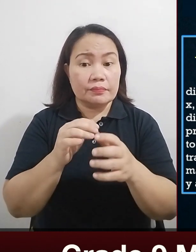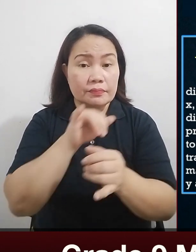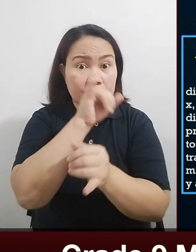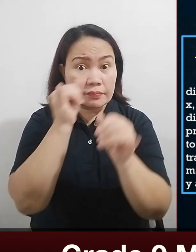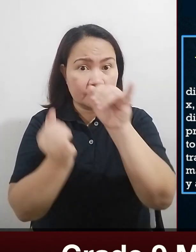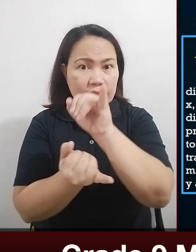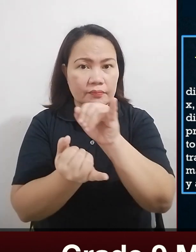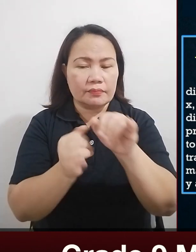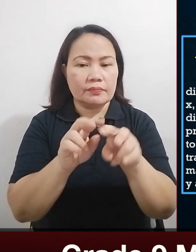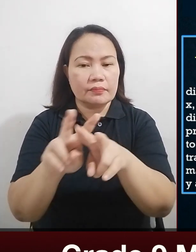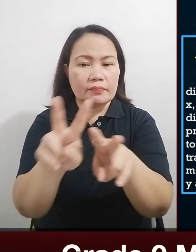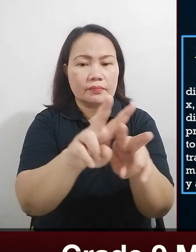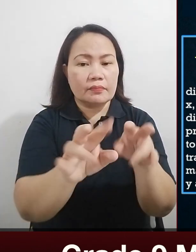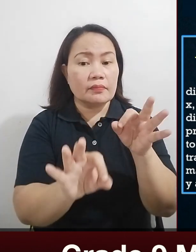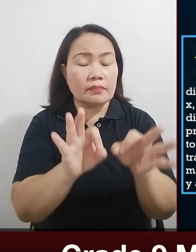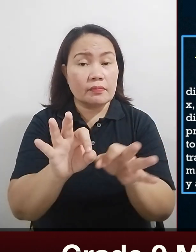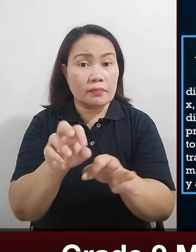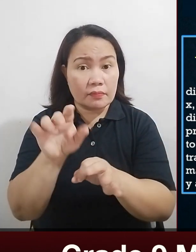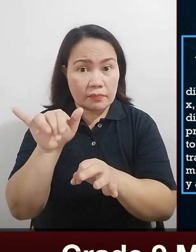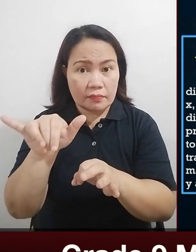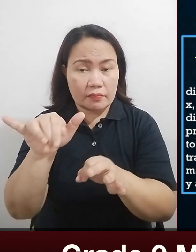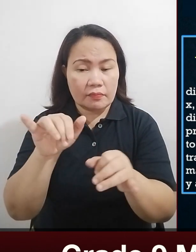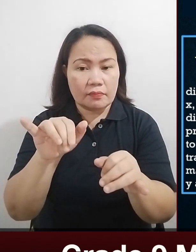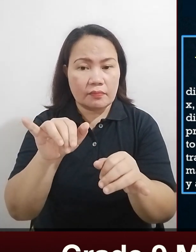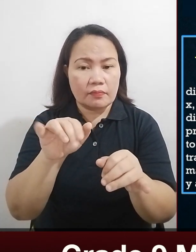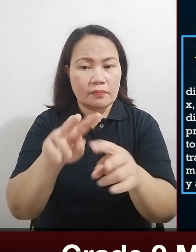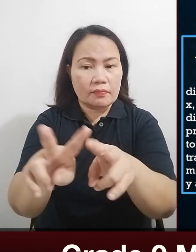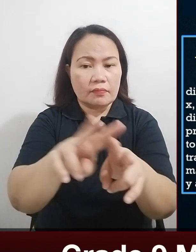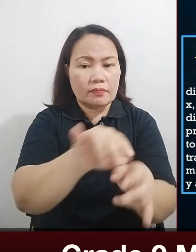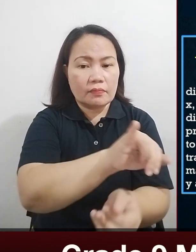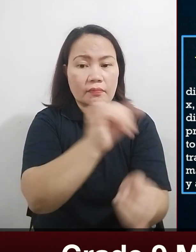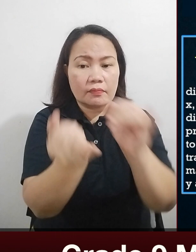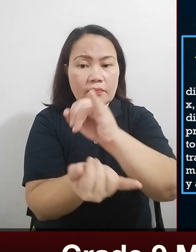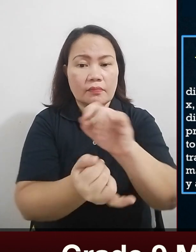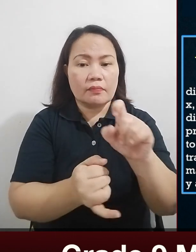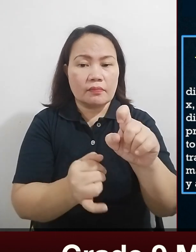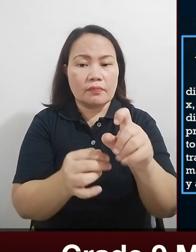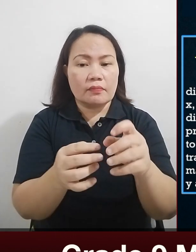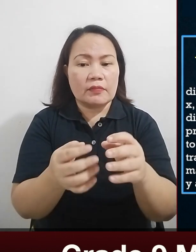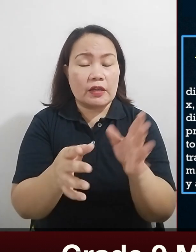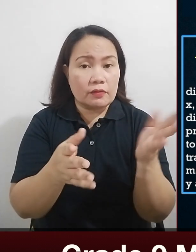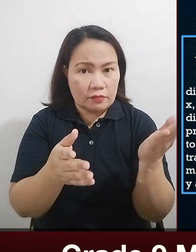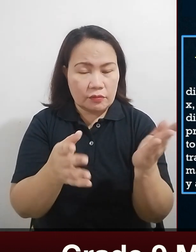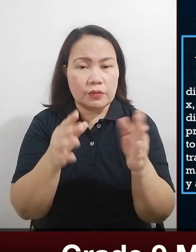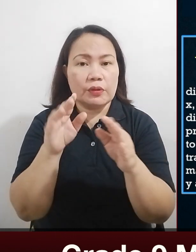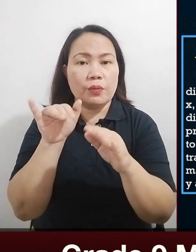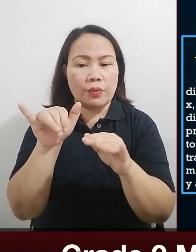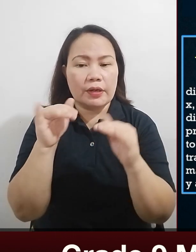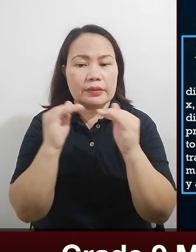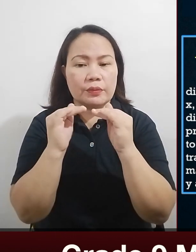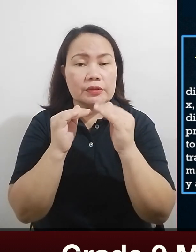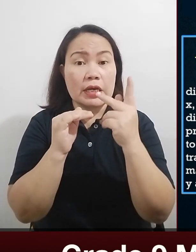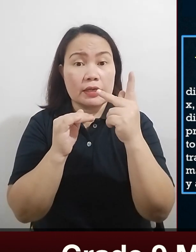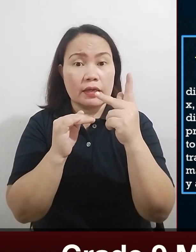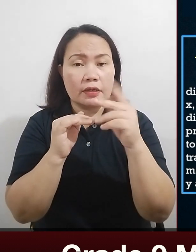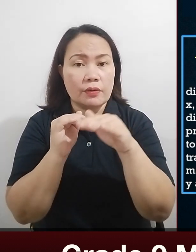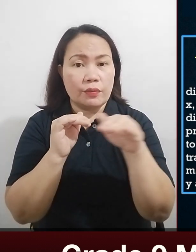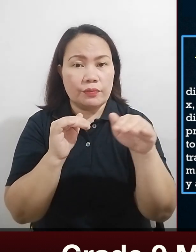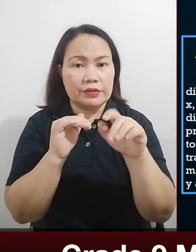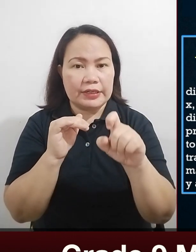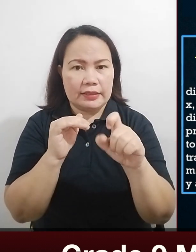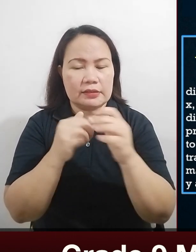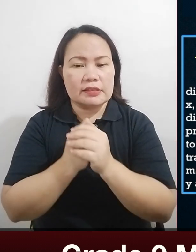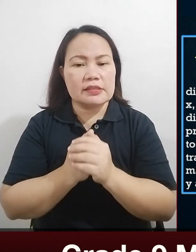In inverse variation, if y varies inversely to x, may translate to y is equal to